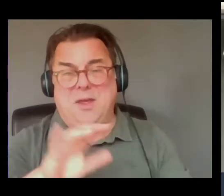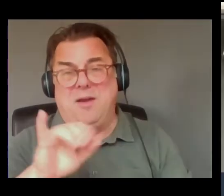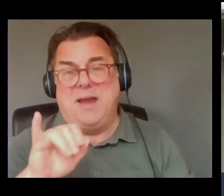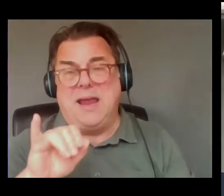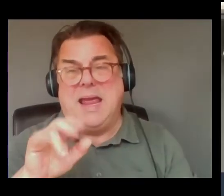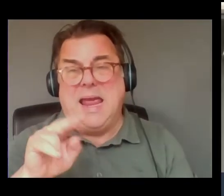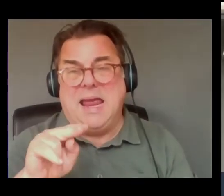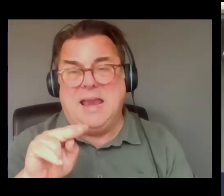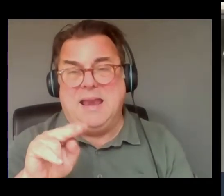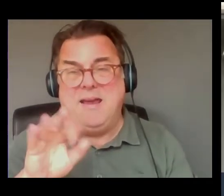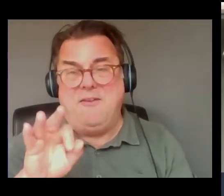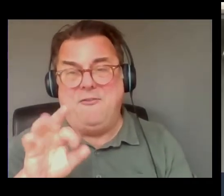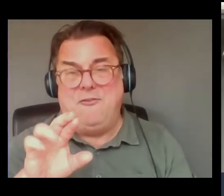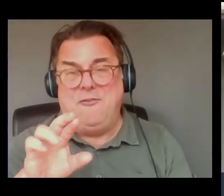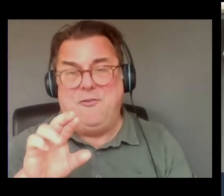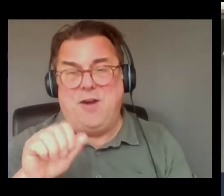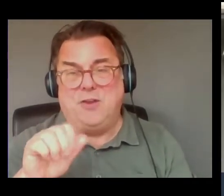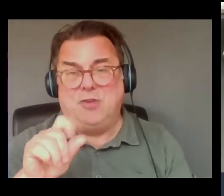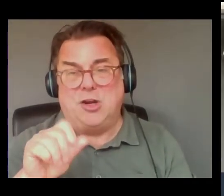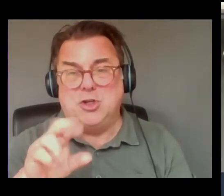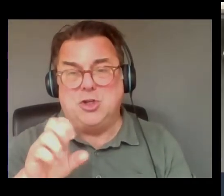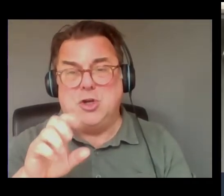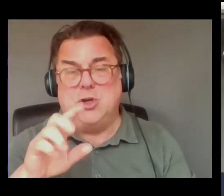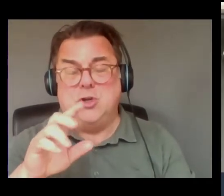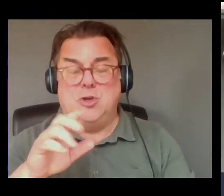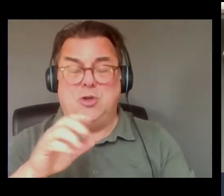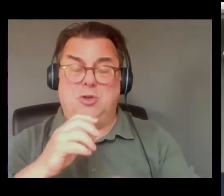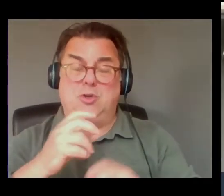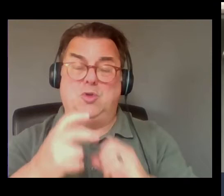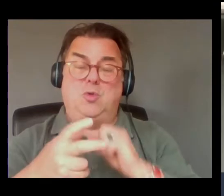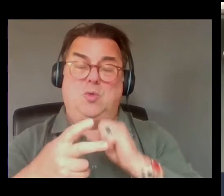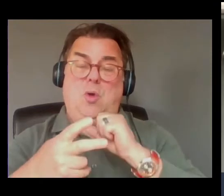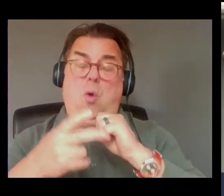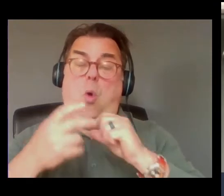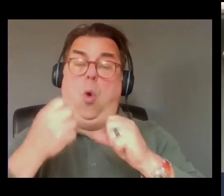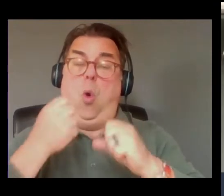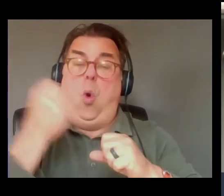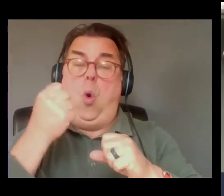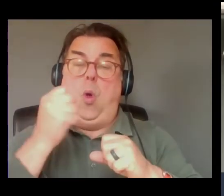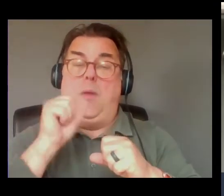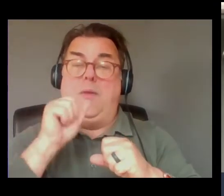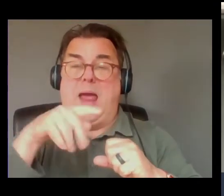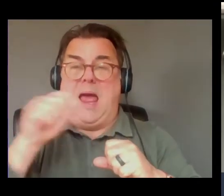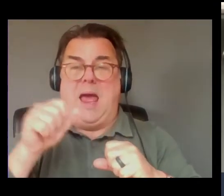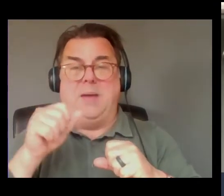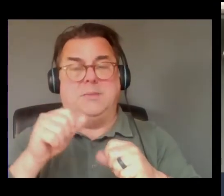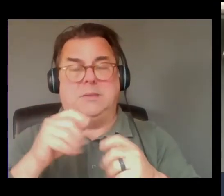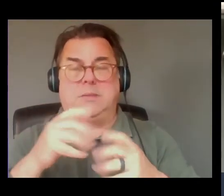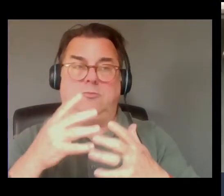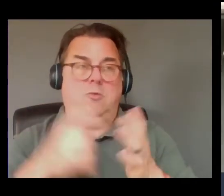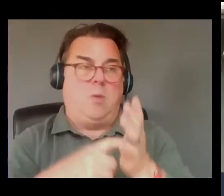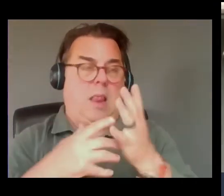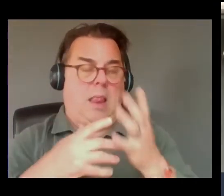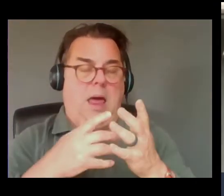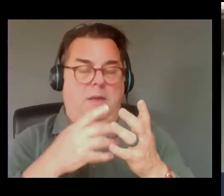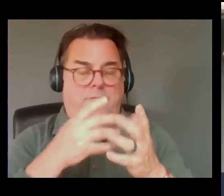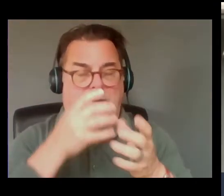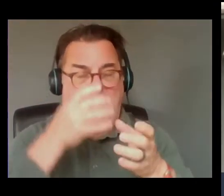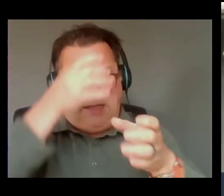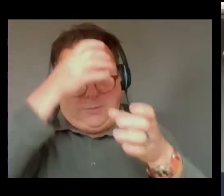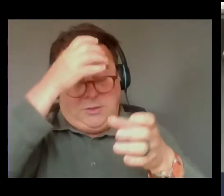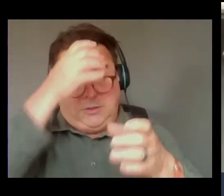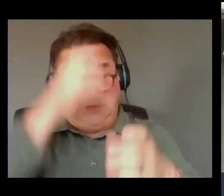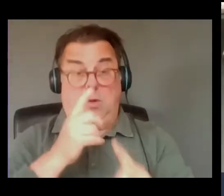scaffolding to scale and deploy these kinds of applications. And that's incredibly hard. It requires a lot of expertise. So one of our goals here with Ray